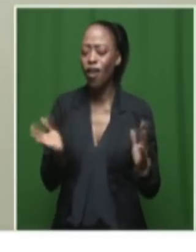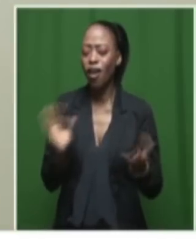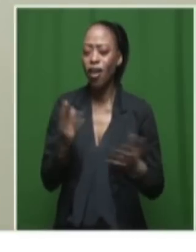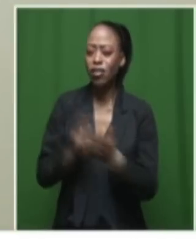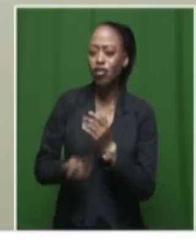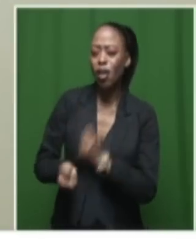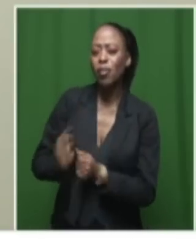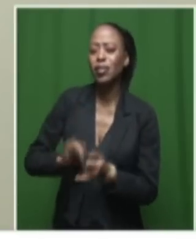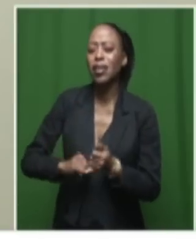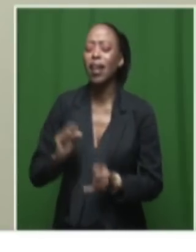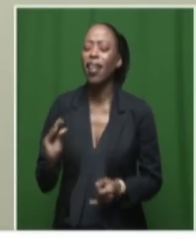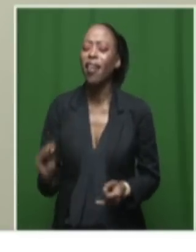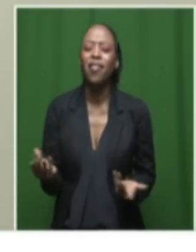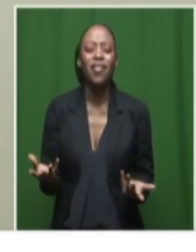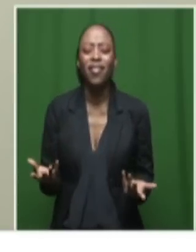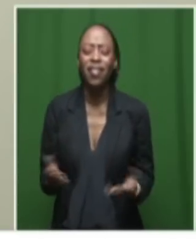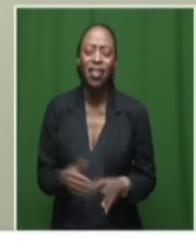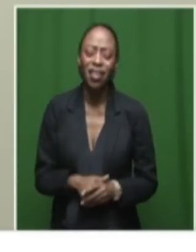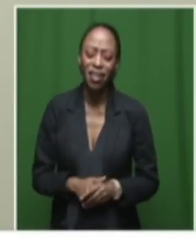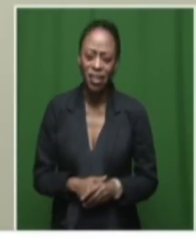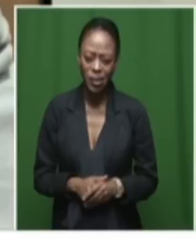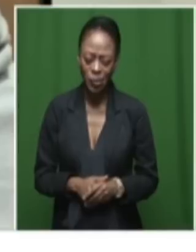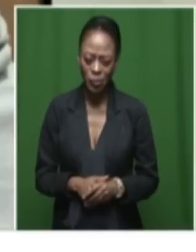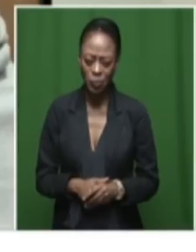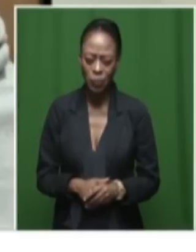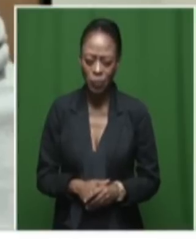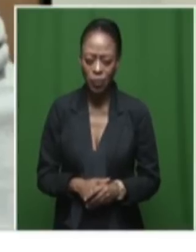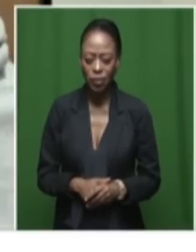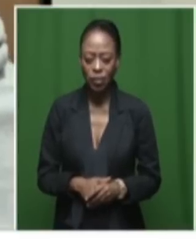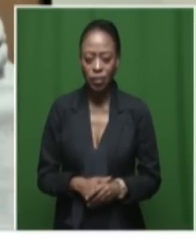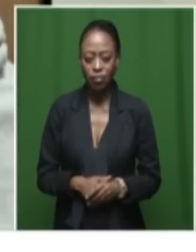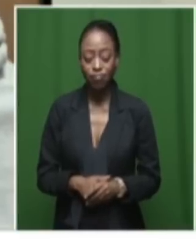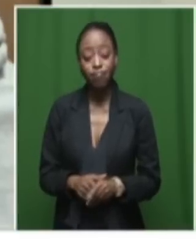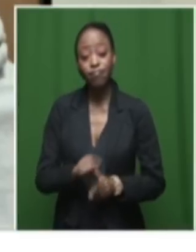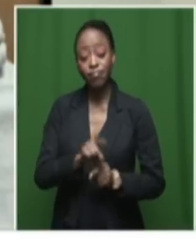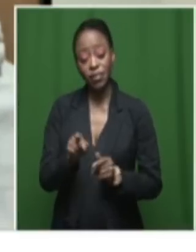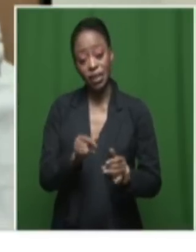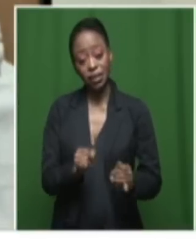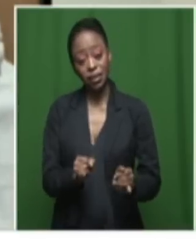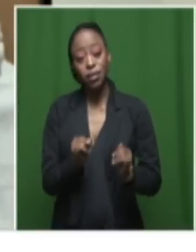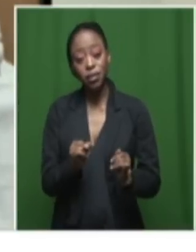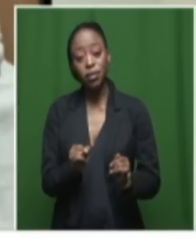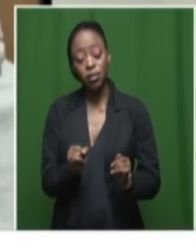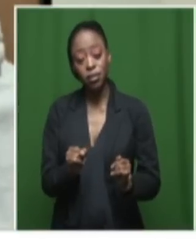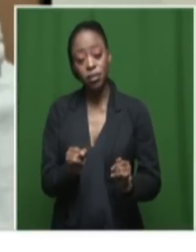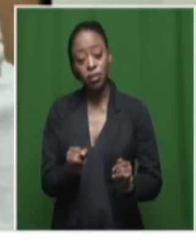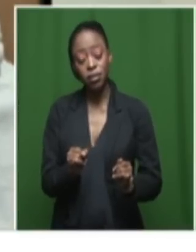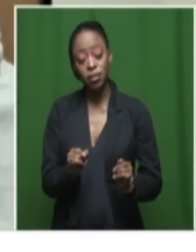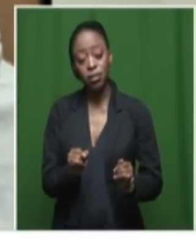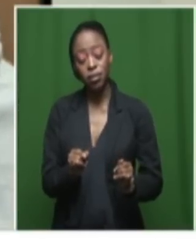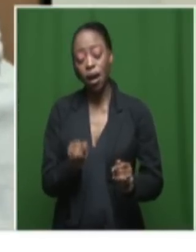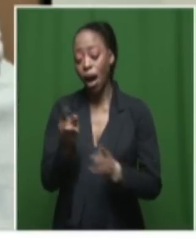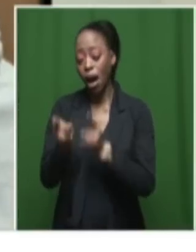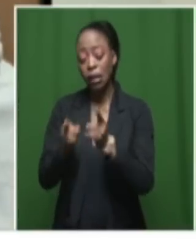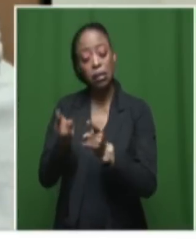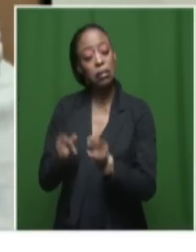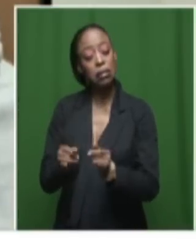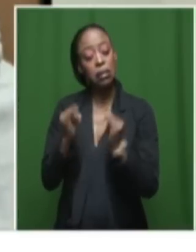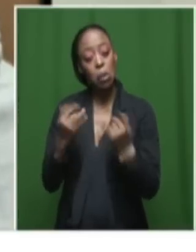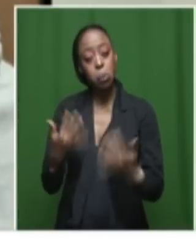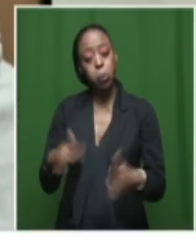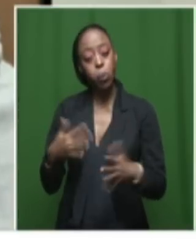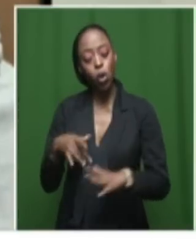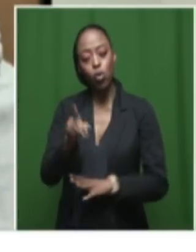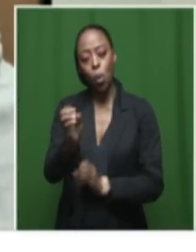reporting and the articles that they produce. Phillip, these are, of course, very serious, very scathing allegations that you